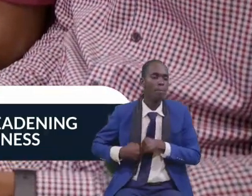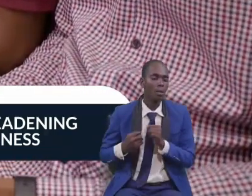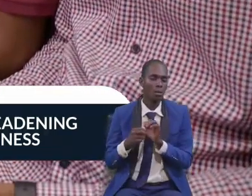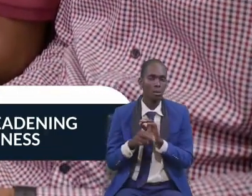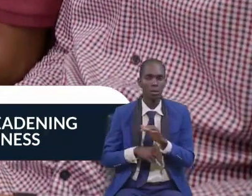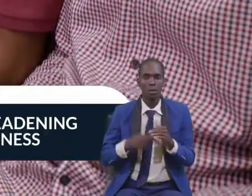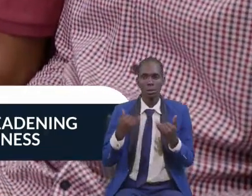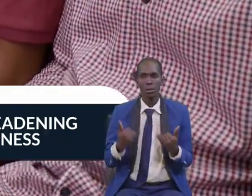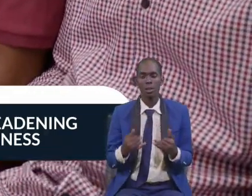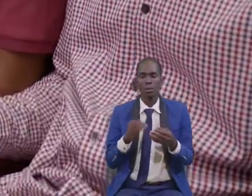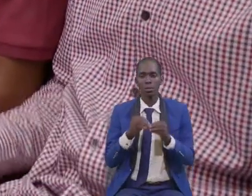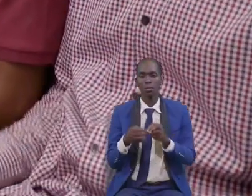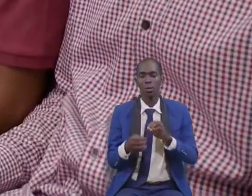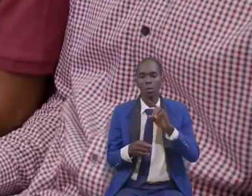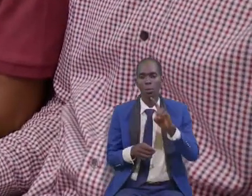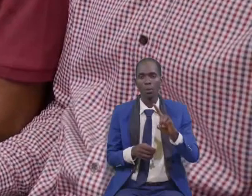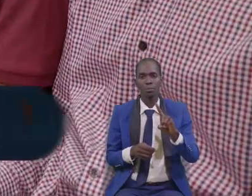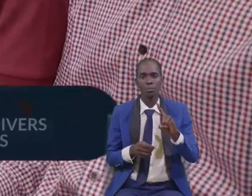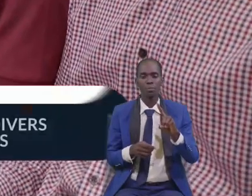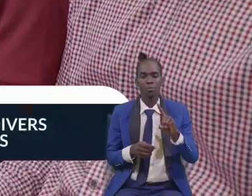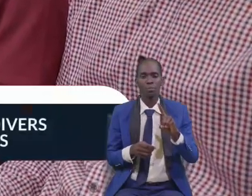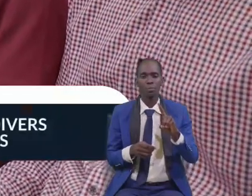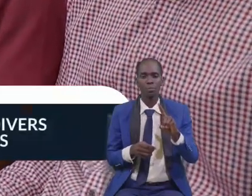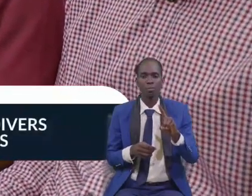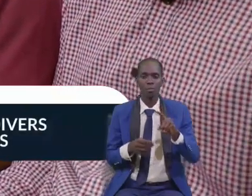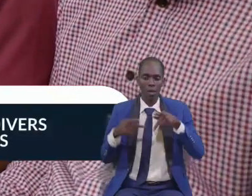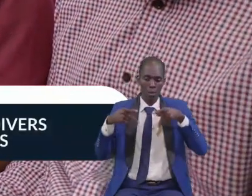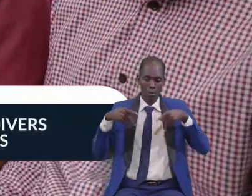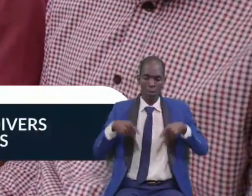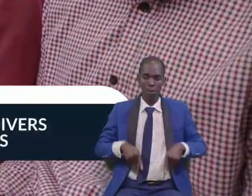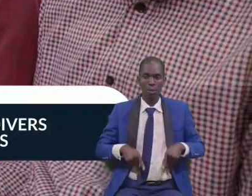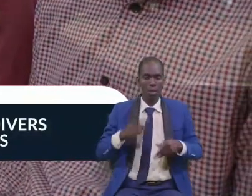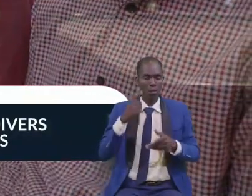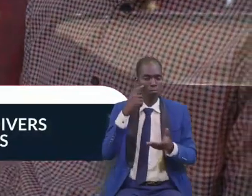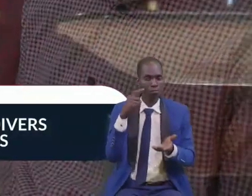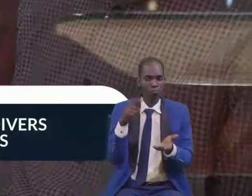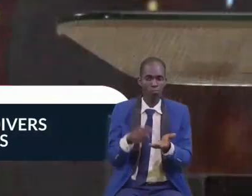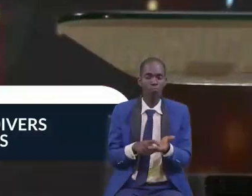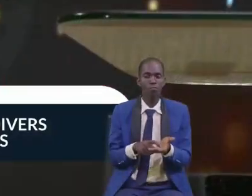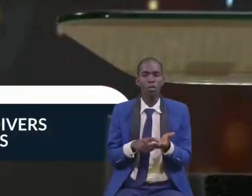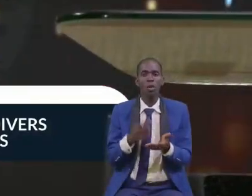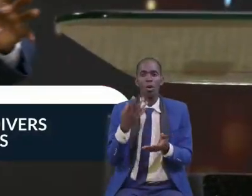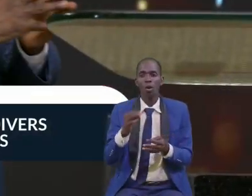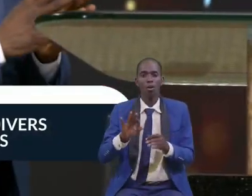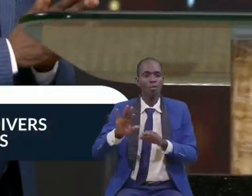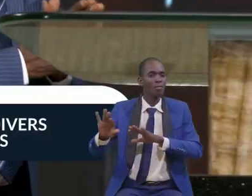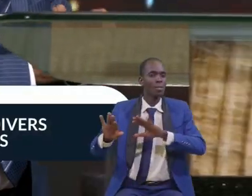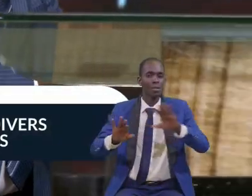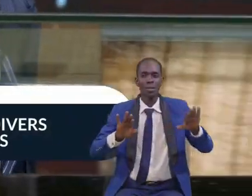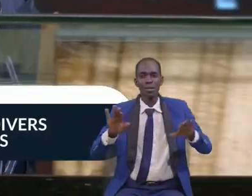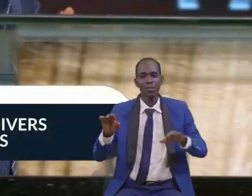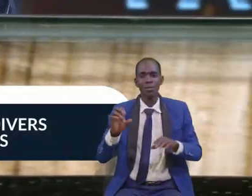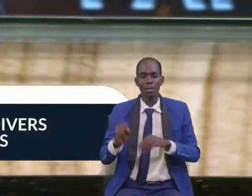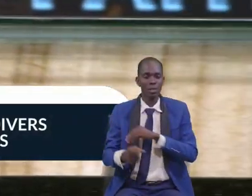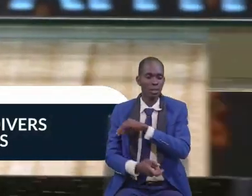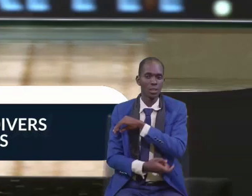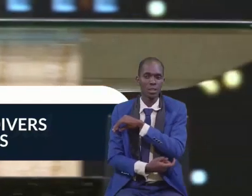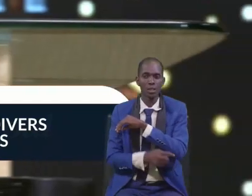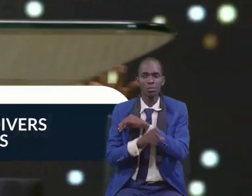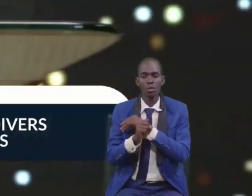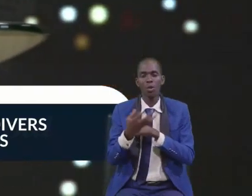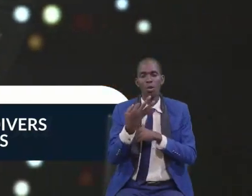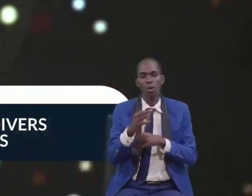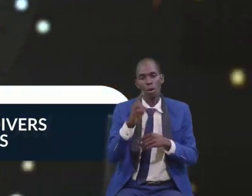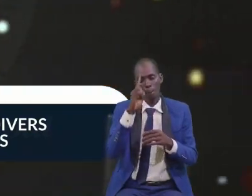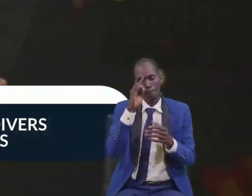at number one. Number one is personal recognition of diverse temptations of